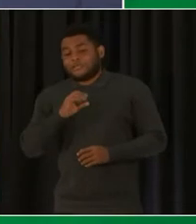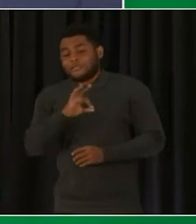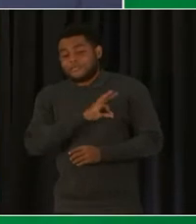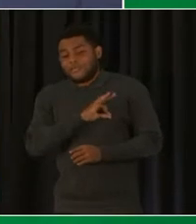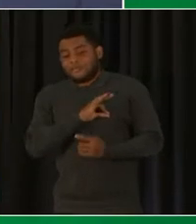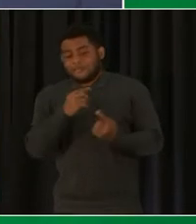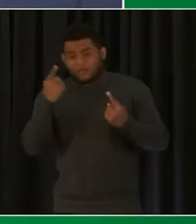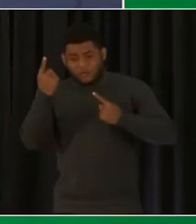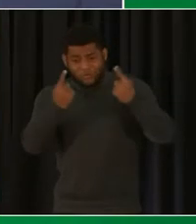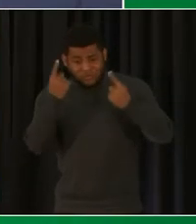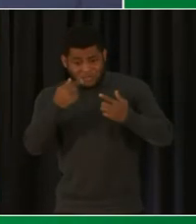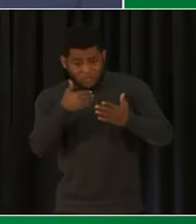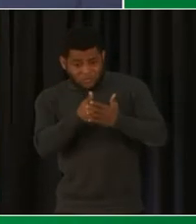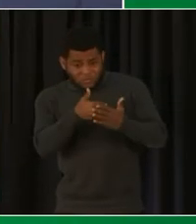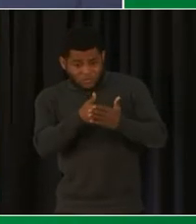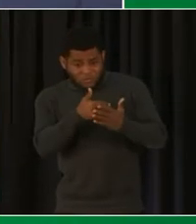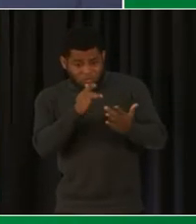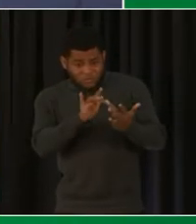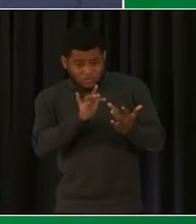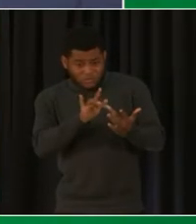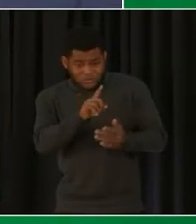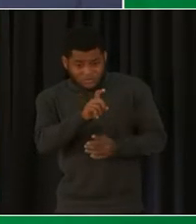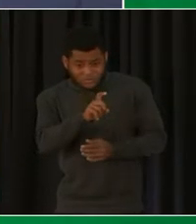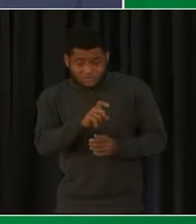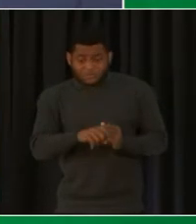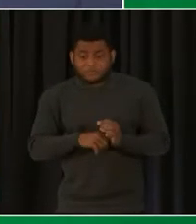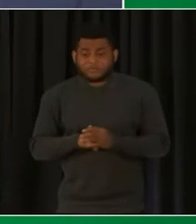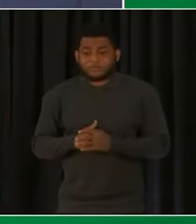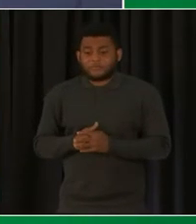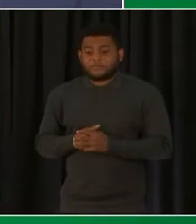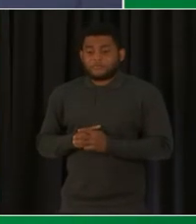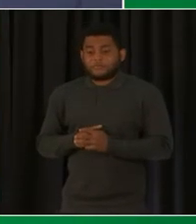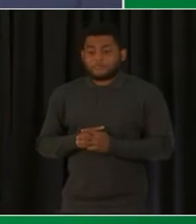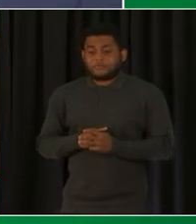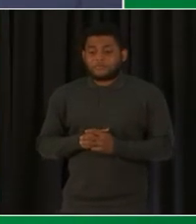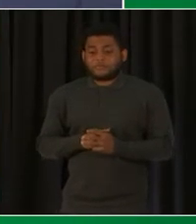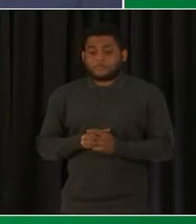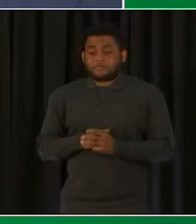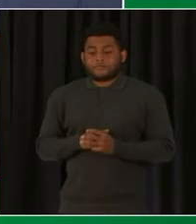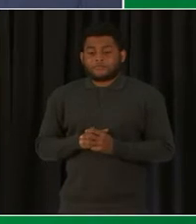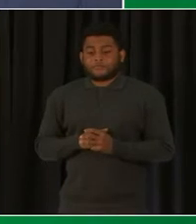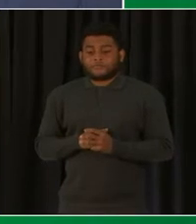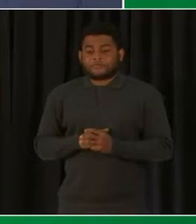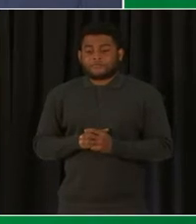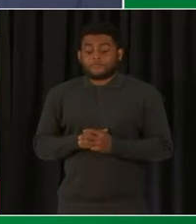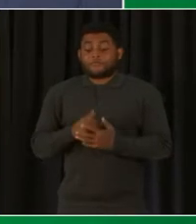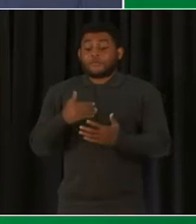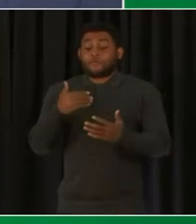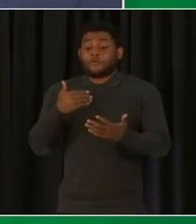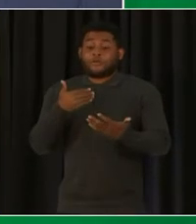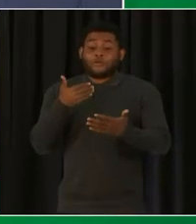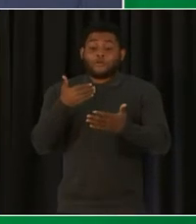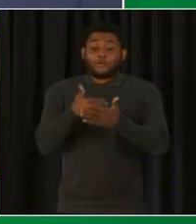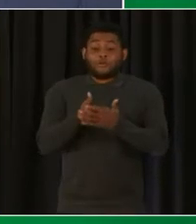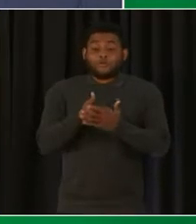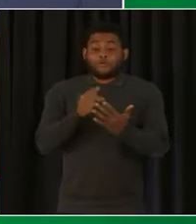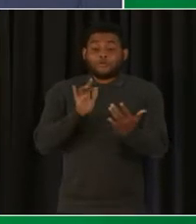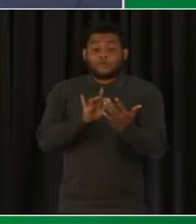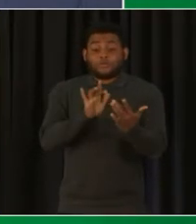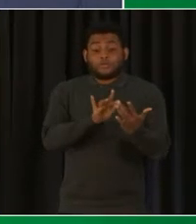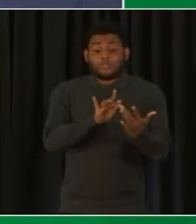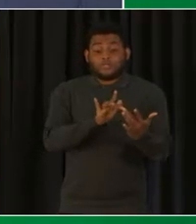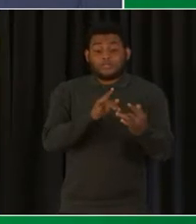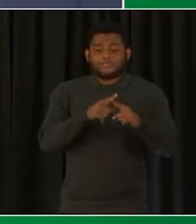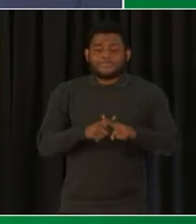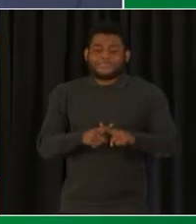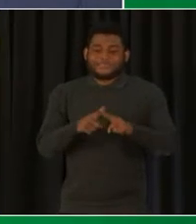Do you want me to go ahead? Yeah, so close contact definition is different for students and staff. It